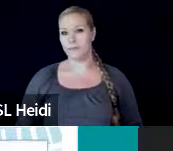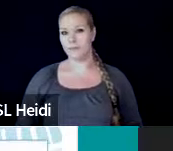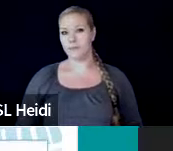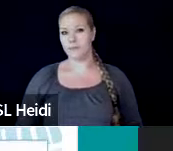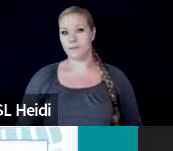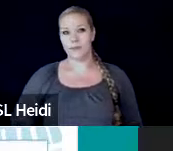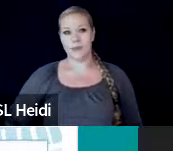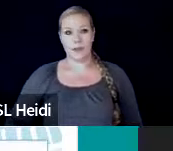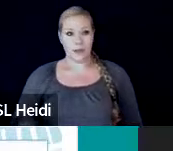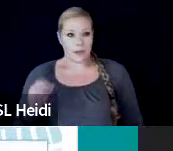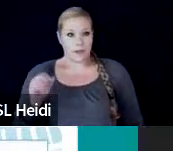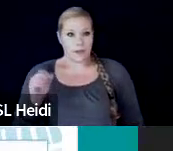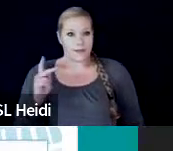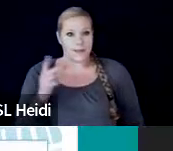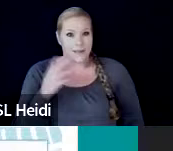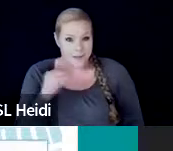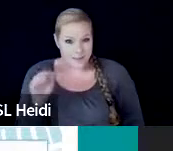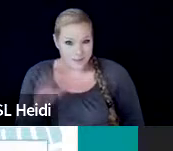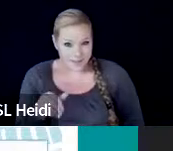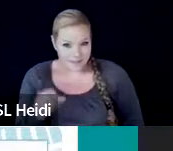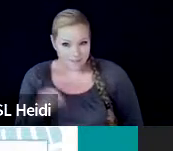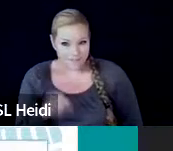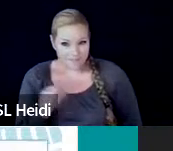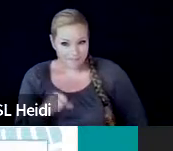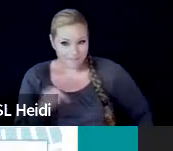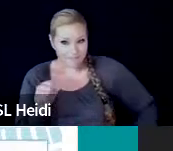We better move on. Yes, next slide.